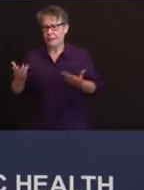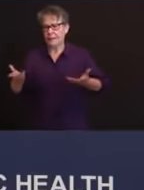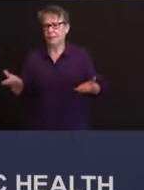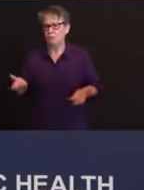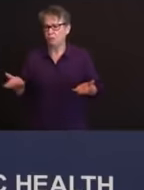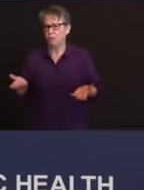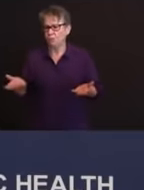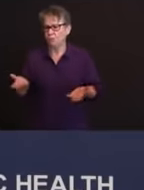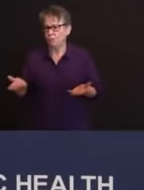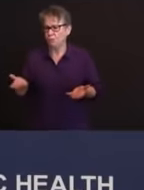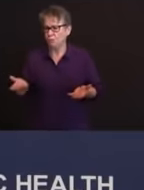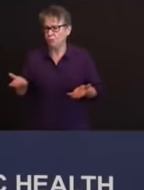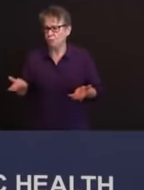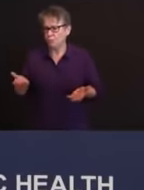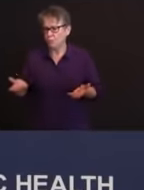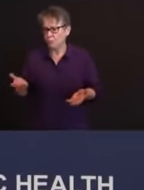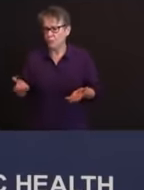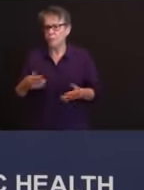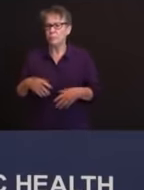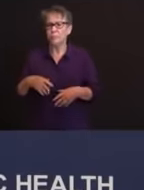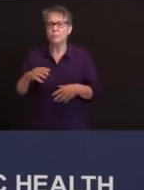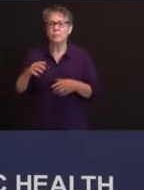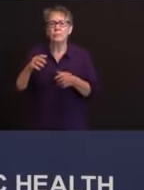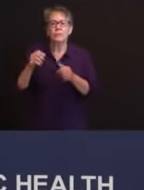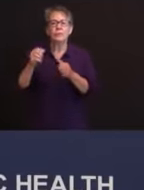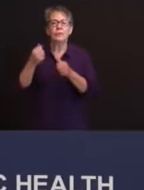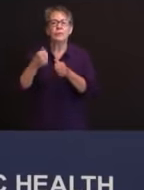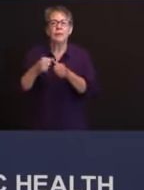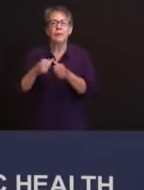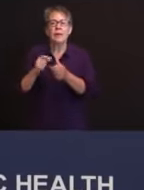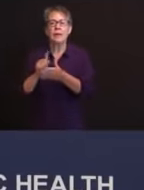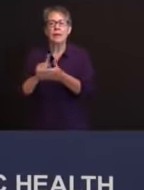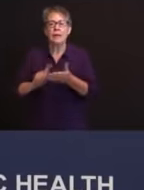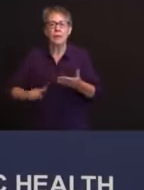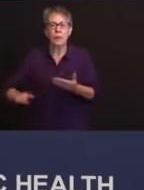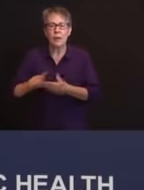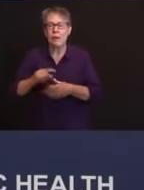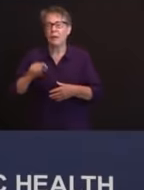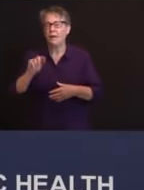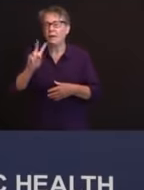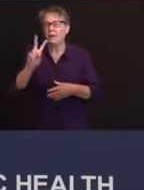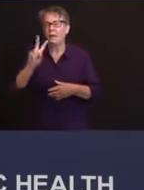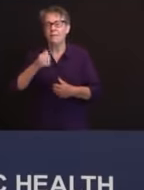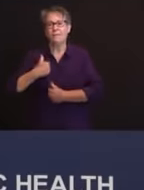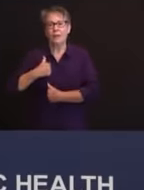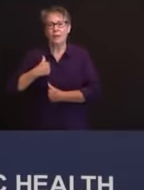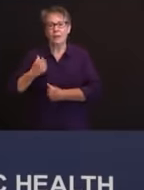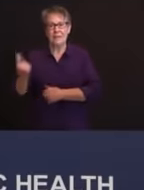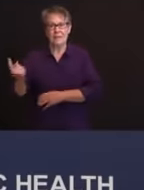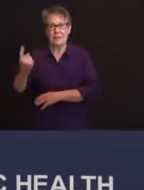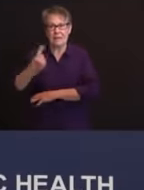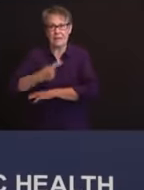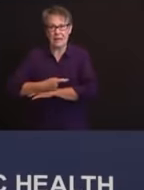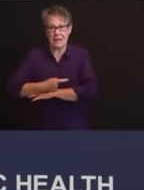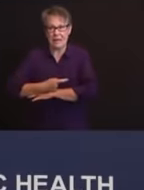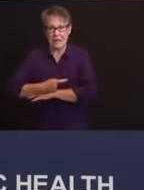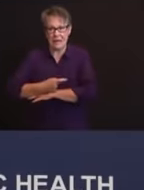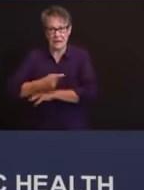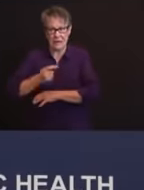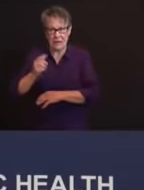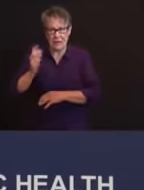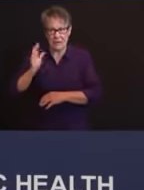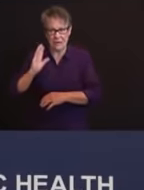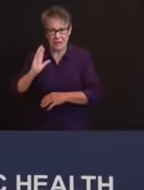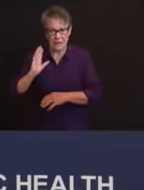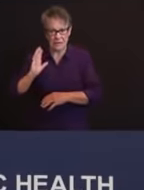again before Veterans Day, and we want to take our hat off to our extraordinary veterans up and down our state, hundreds of thousands